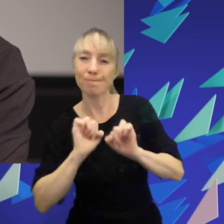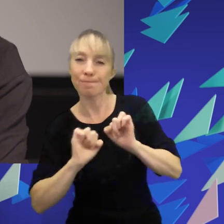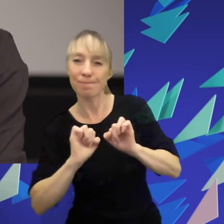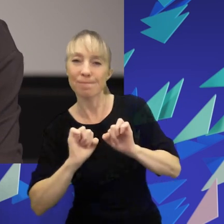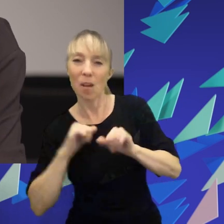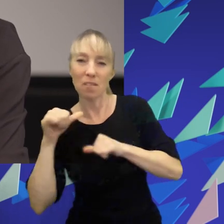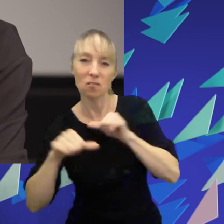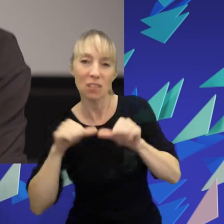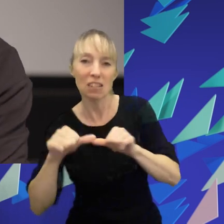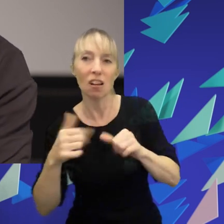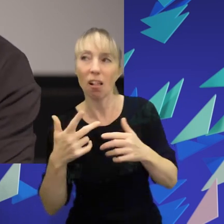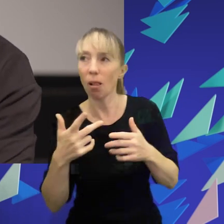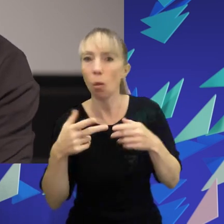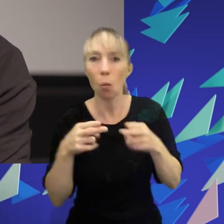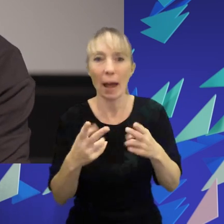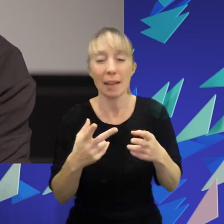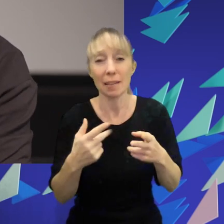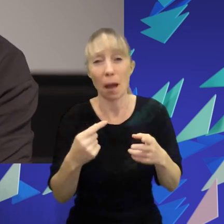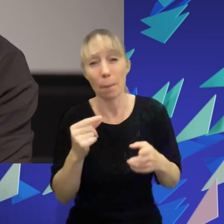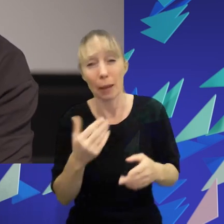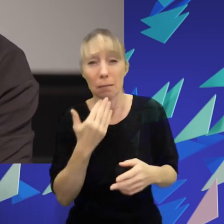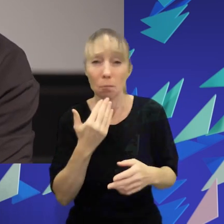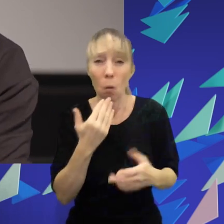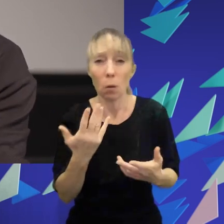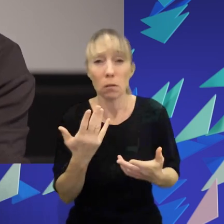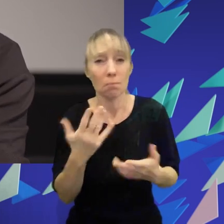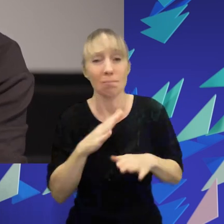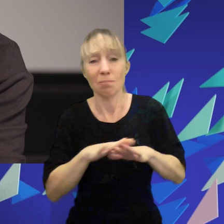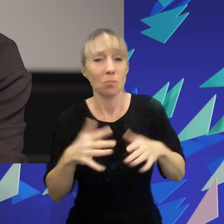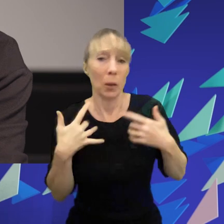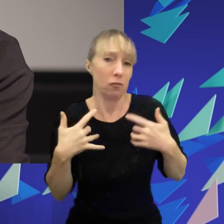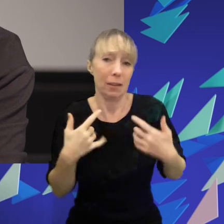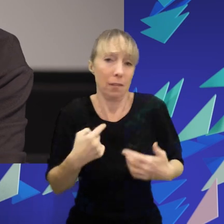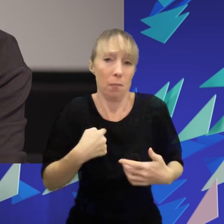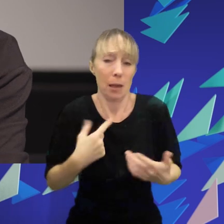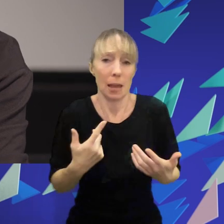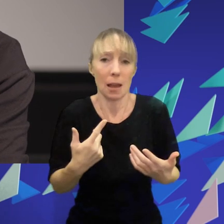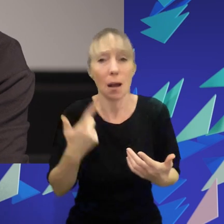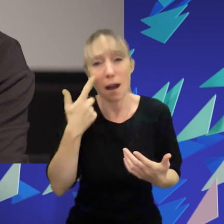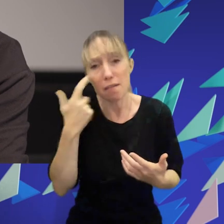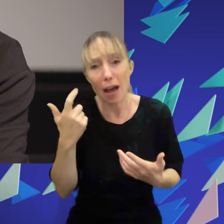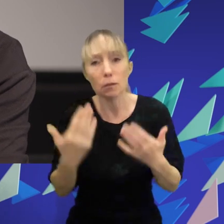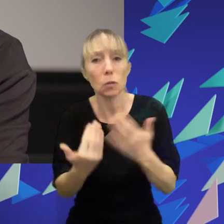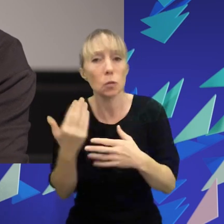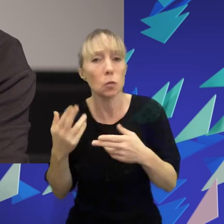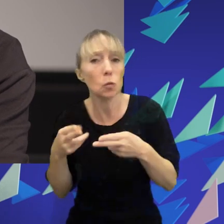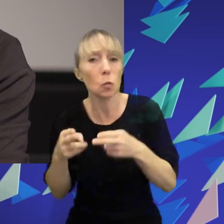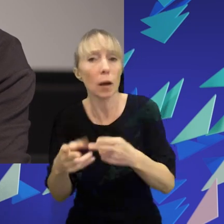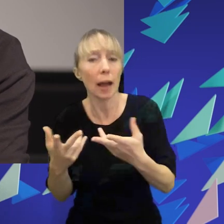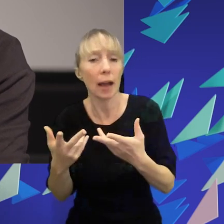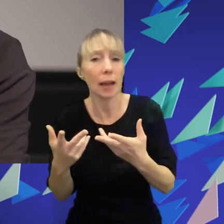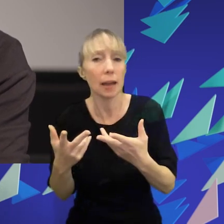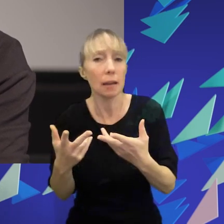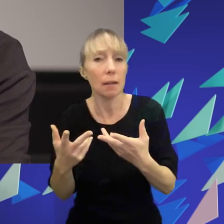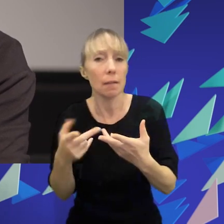tired, or personally at least I'm not interested anymore. So I think I found a very interesting way to deal with this